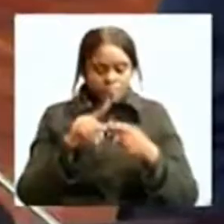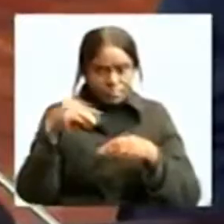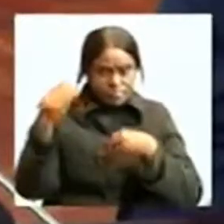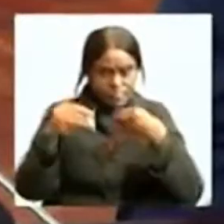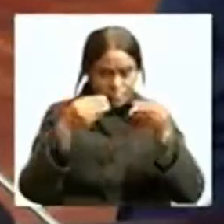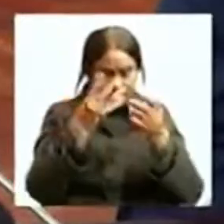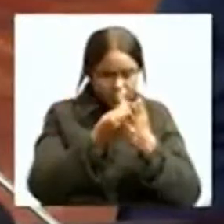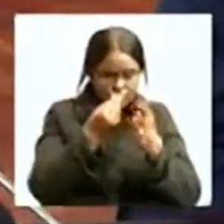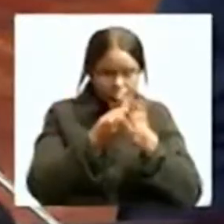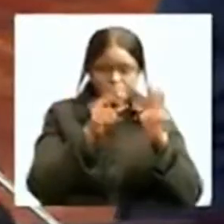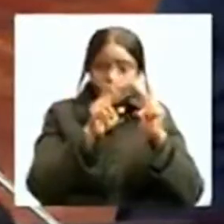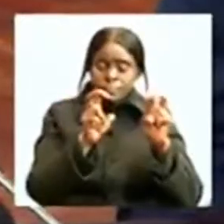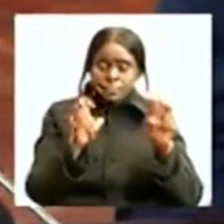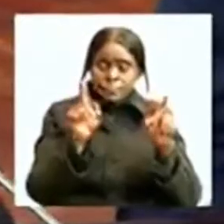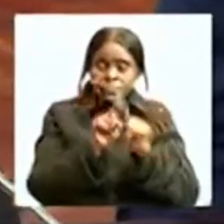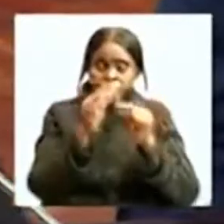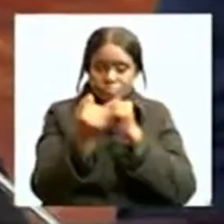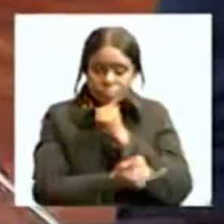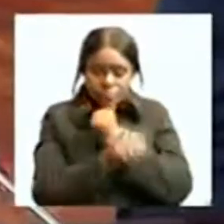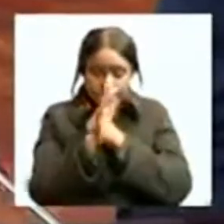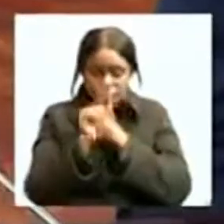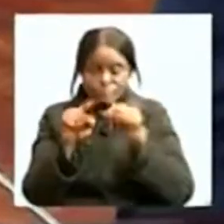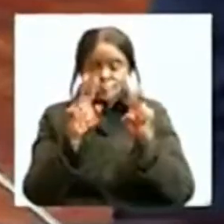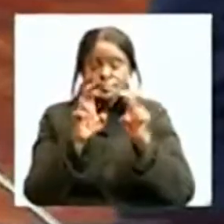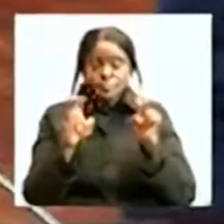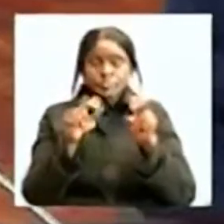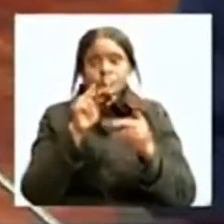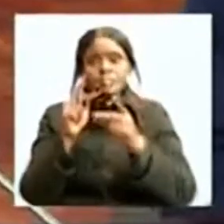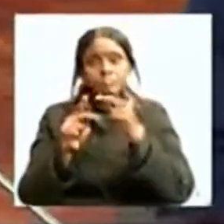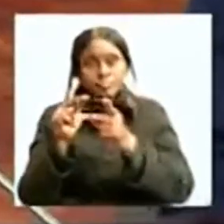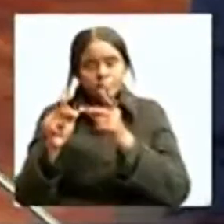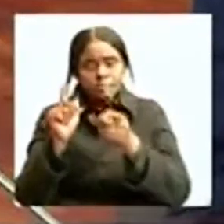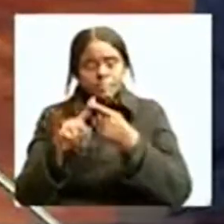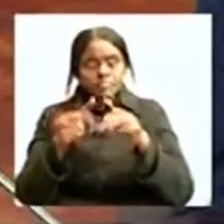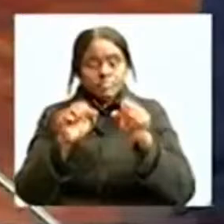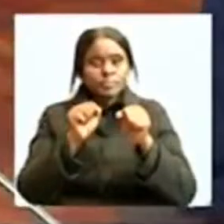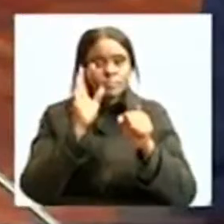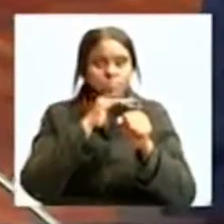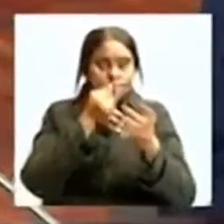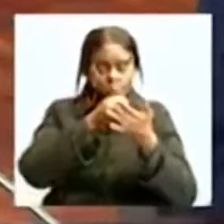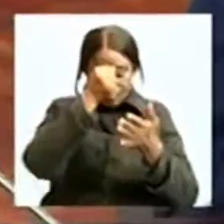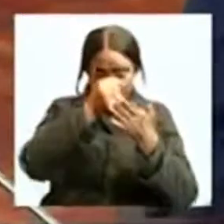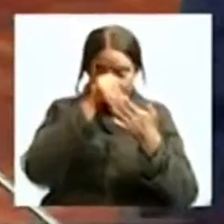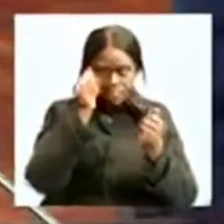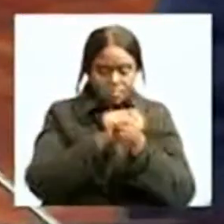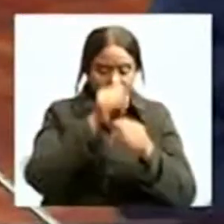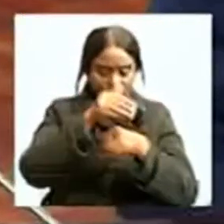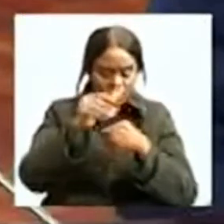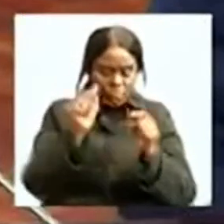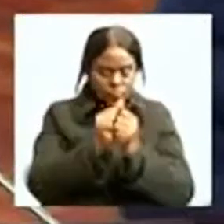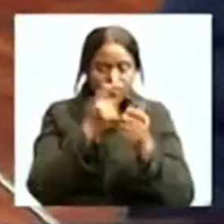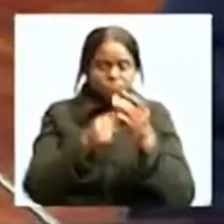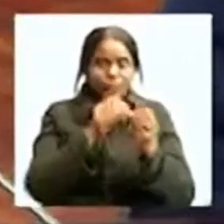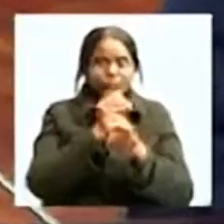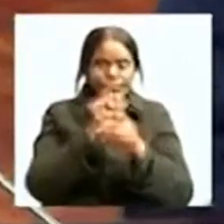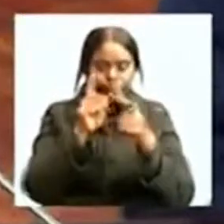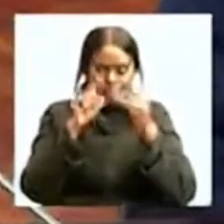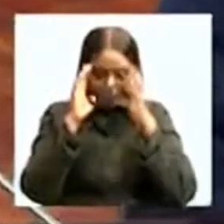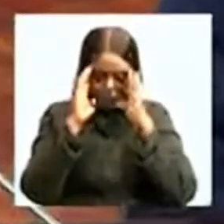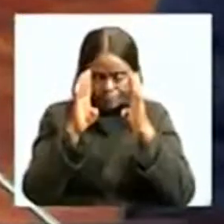Pre-disbursement verification. Introduce a verification process to confirm students' enrollment and willingness to